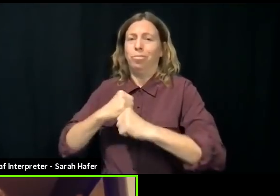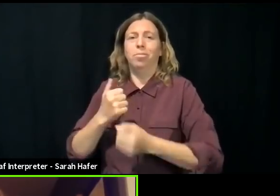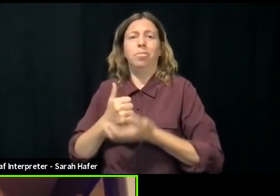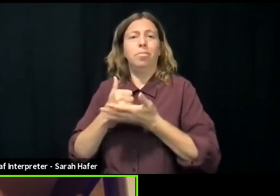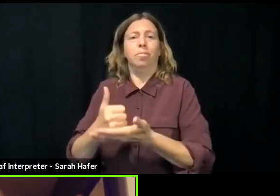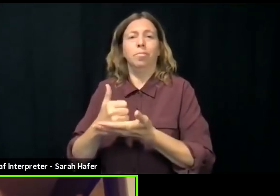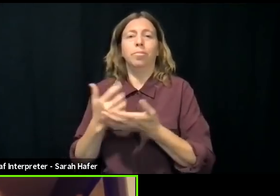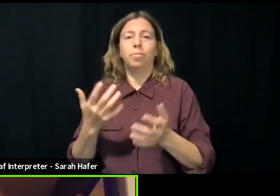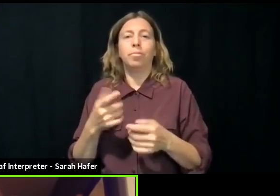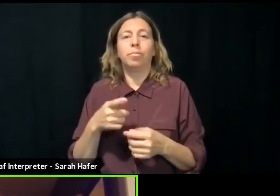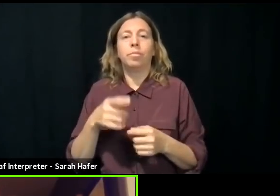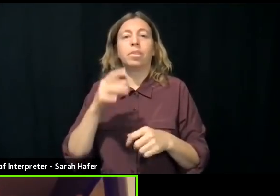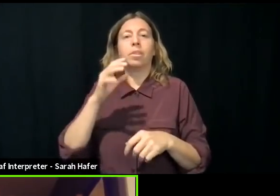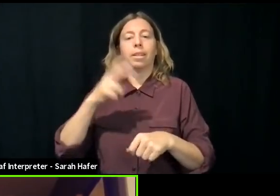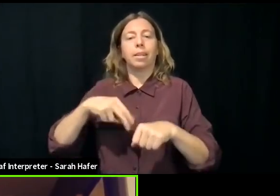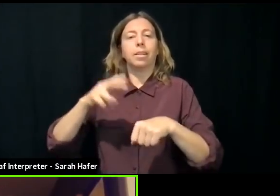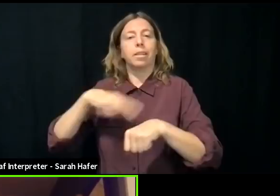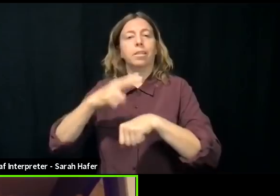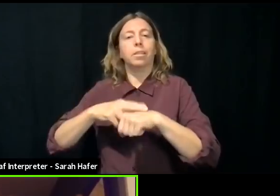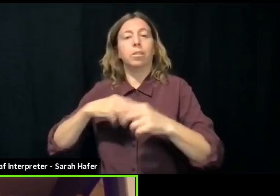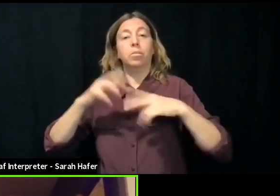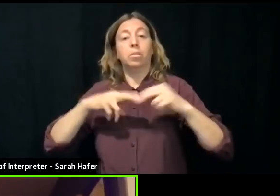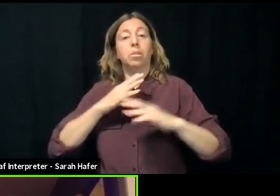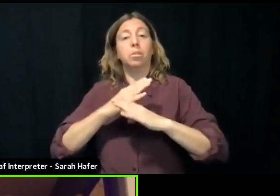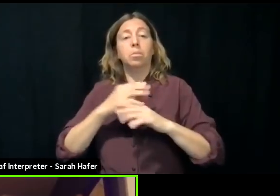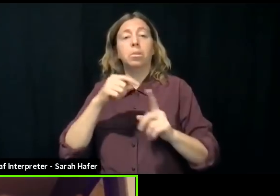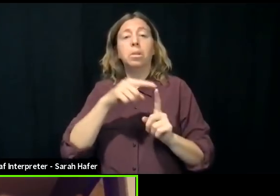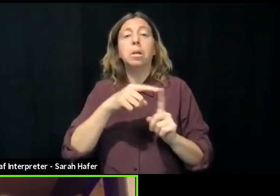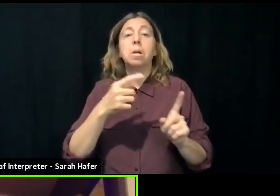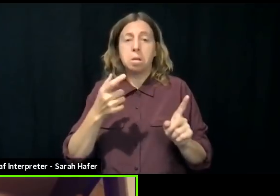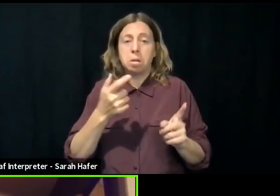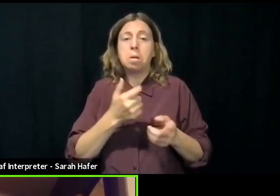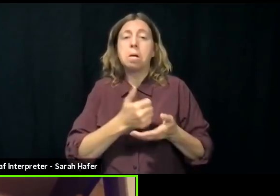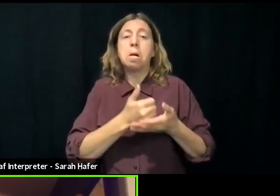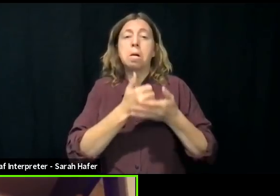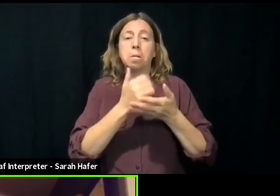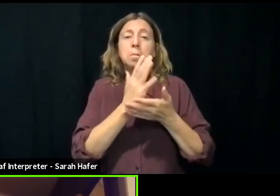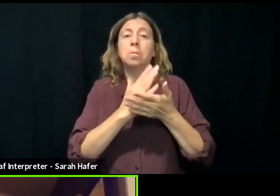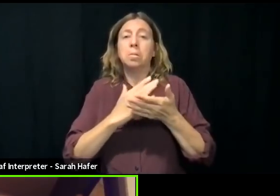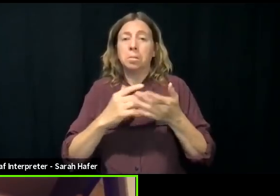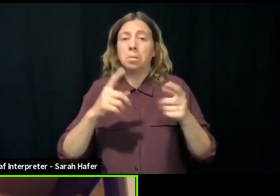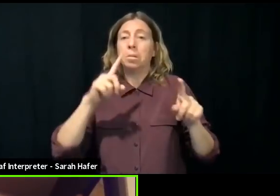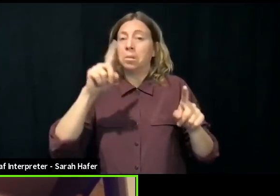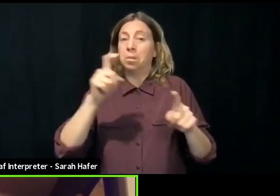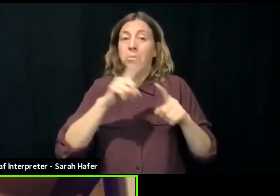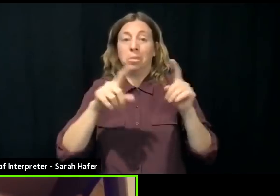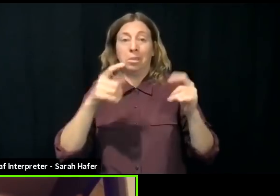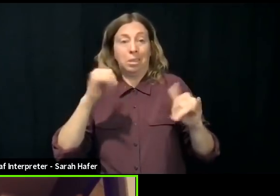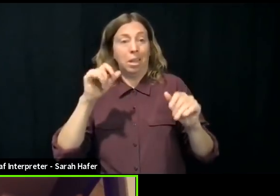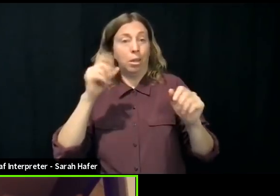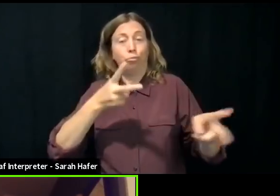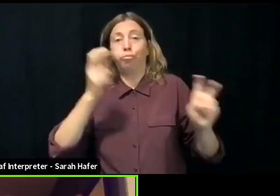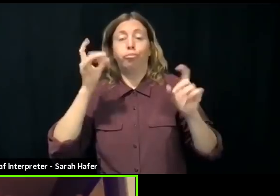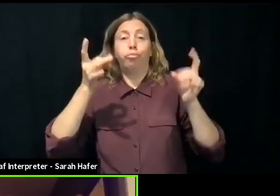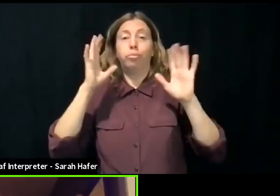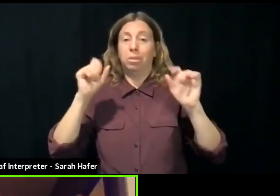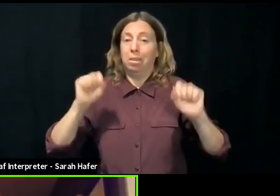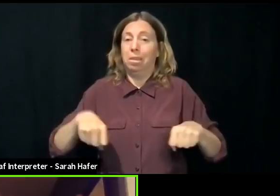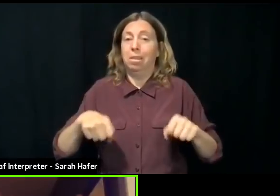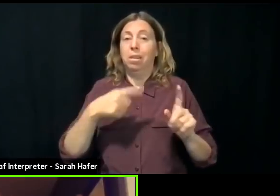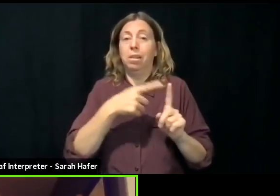but it comes at a cost, the cost of potentially getting seriously ill. COVID-19 vaccinations can prevent that and can even